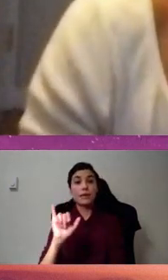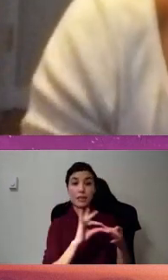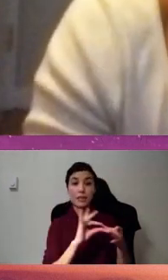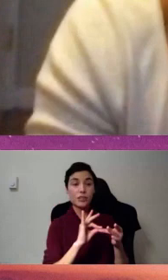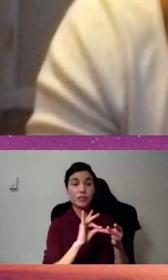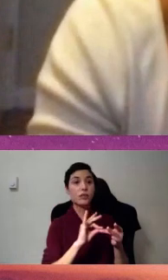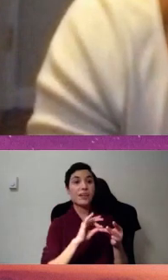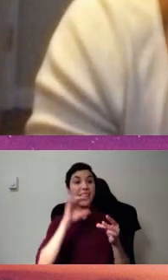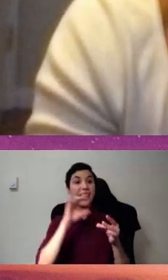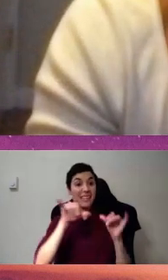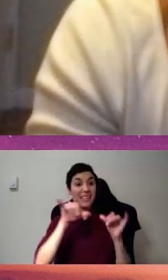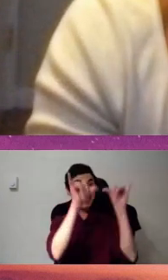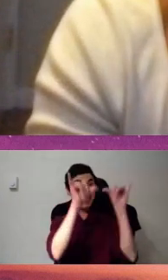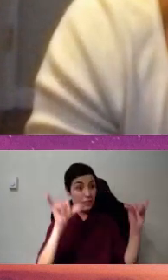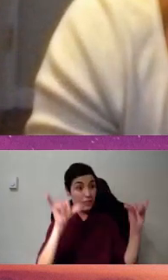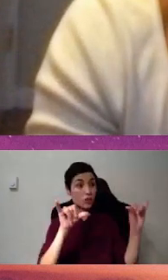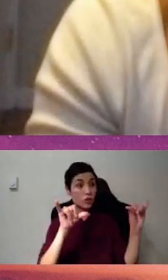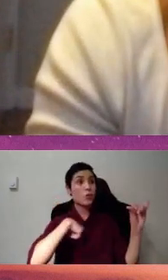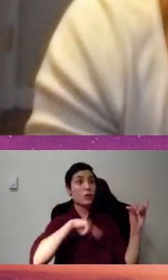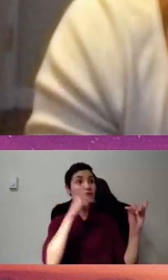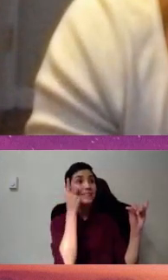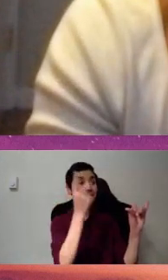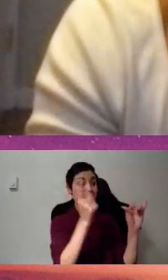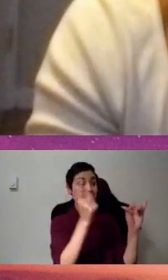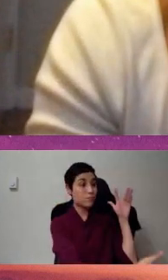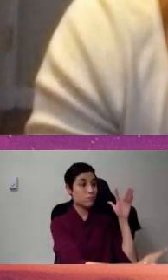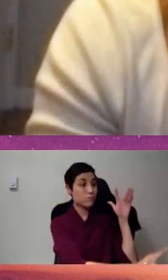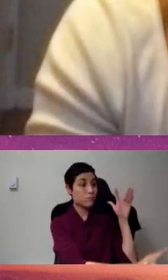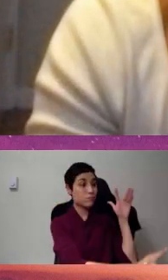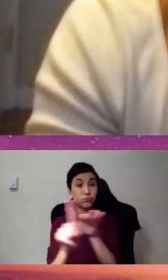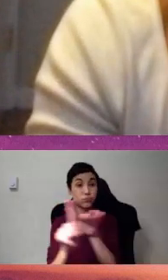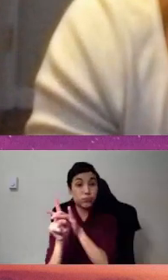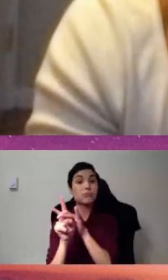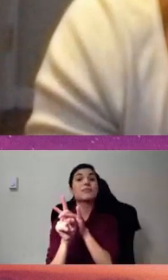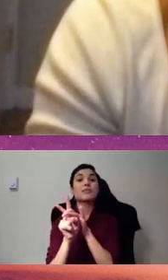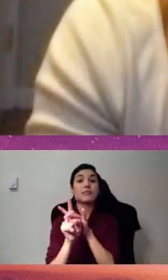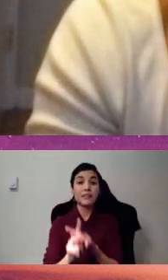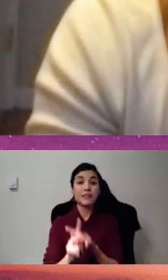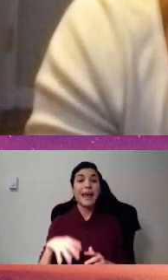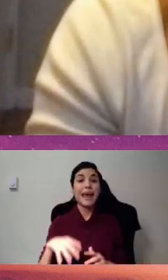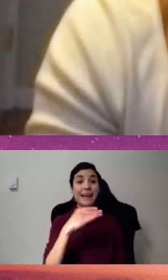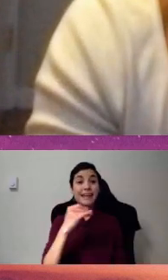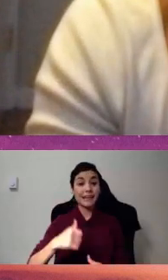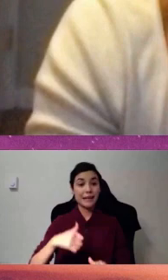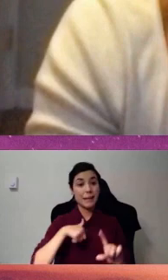lives and every single aspect of our lives. And yeah.